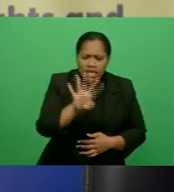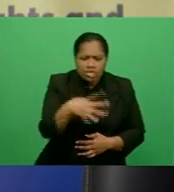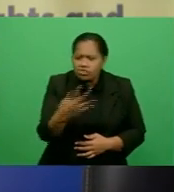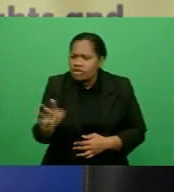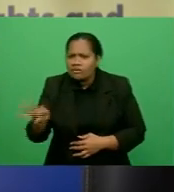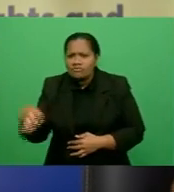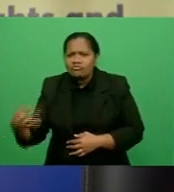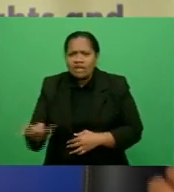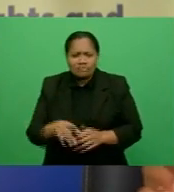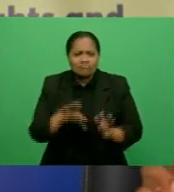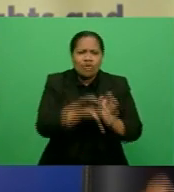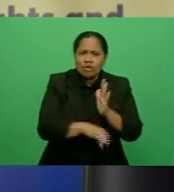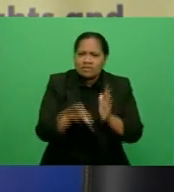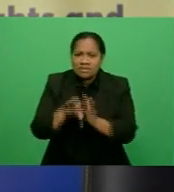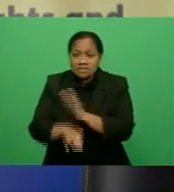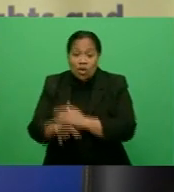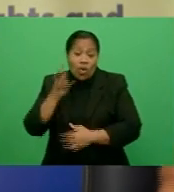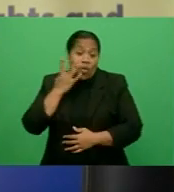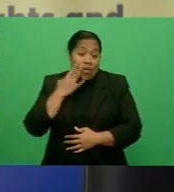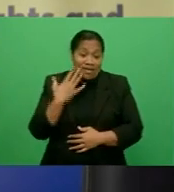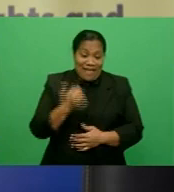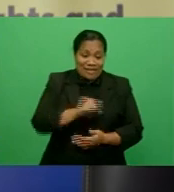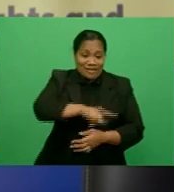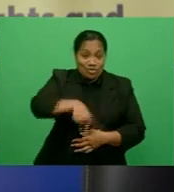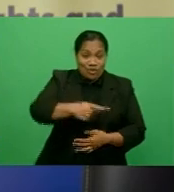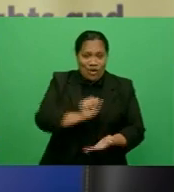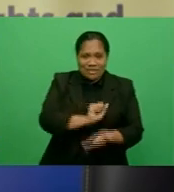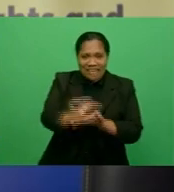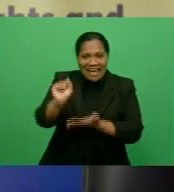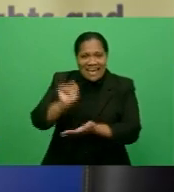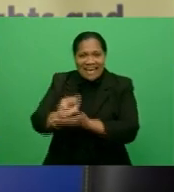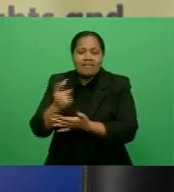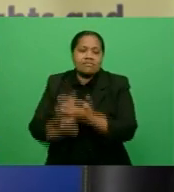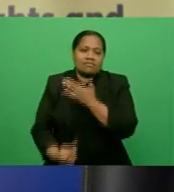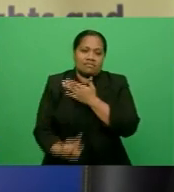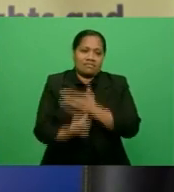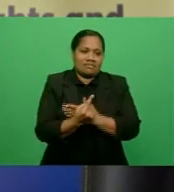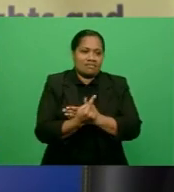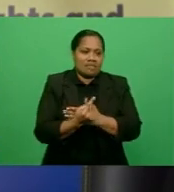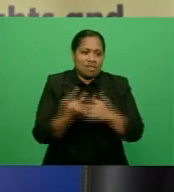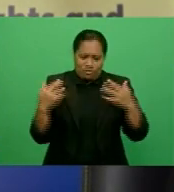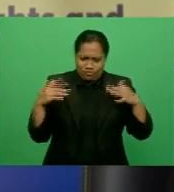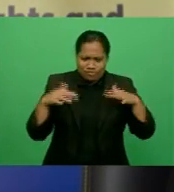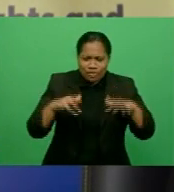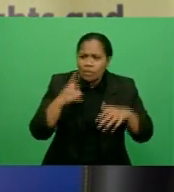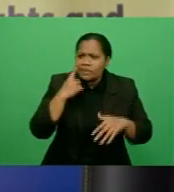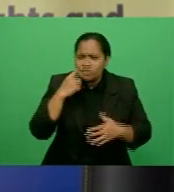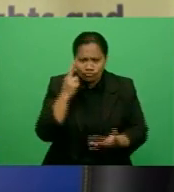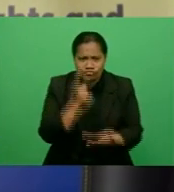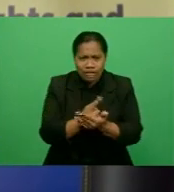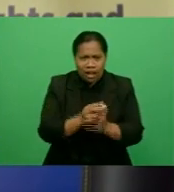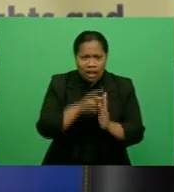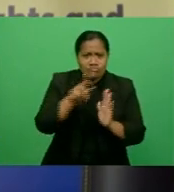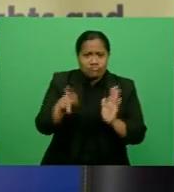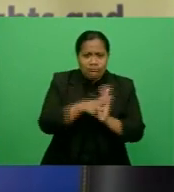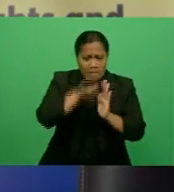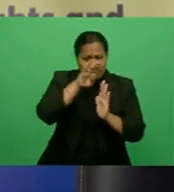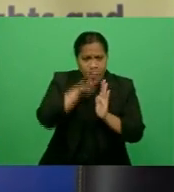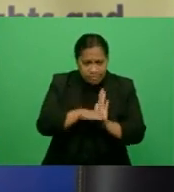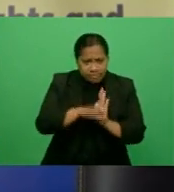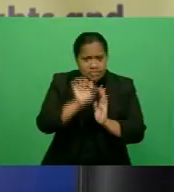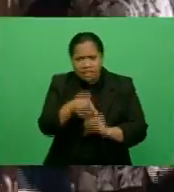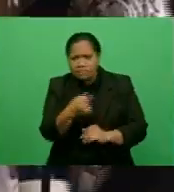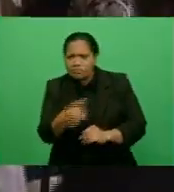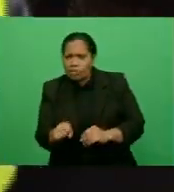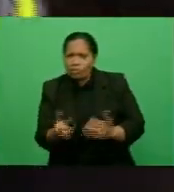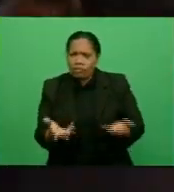so that when Suvo is on sale, they can actually compare prices and see whether these are dropping the prices and then they can take advantage